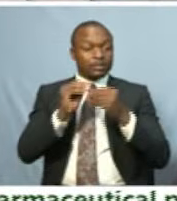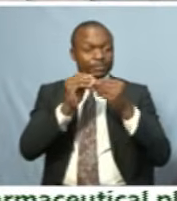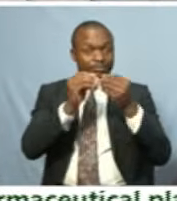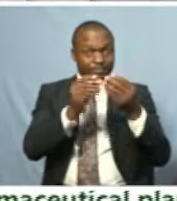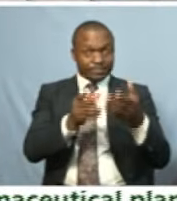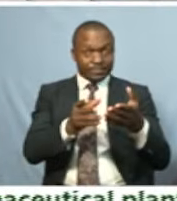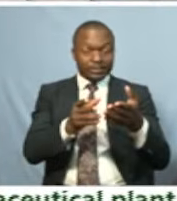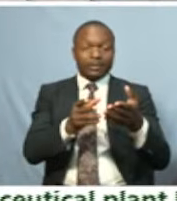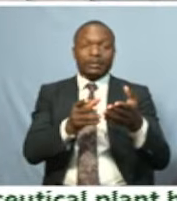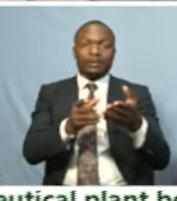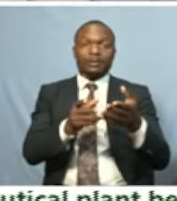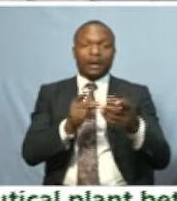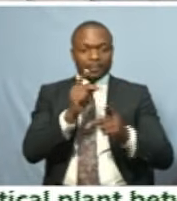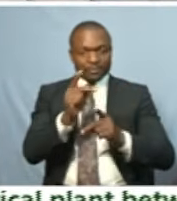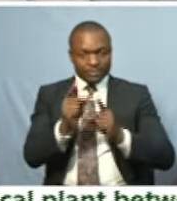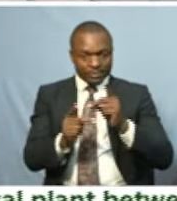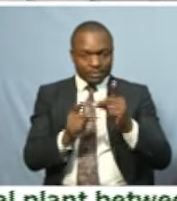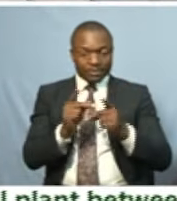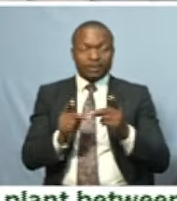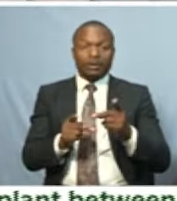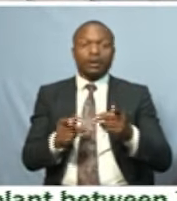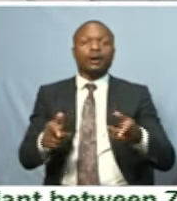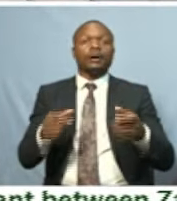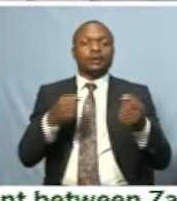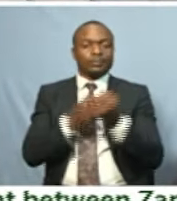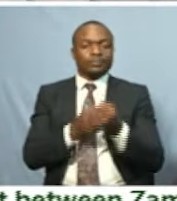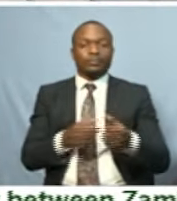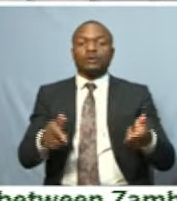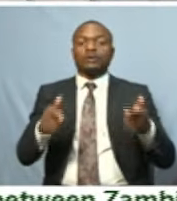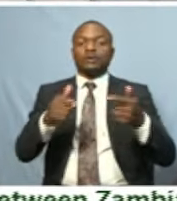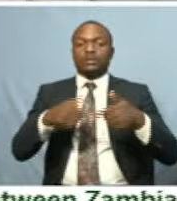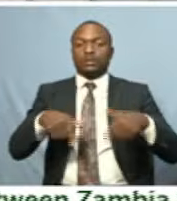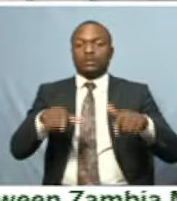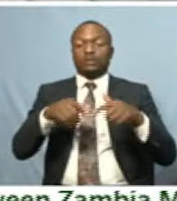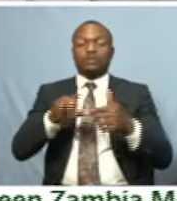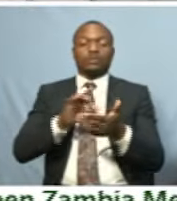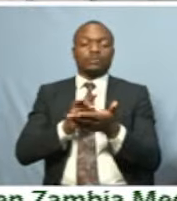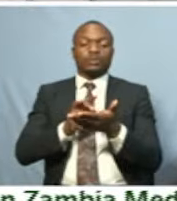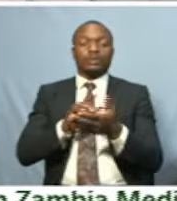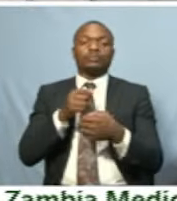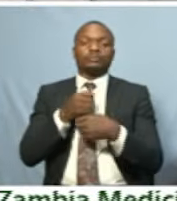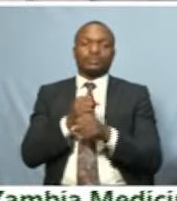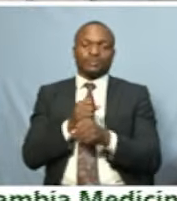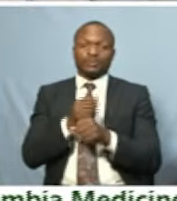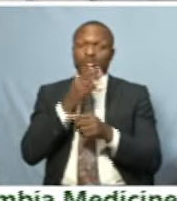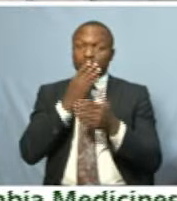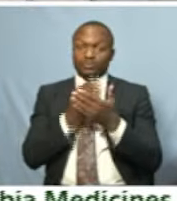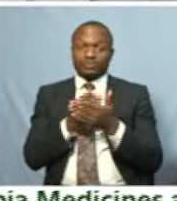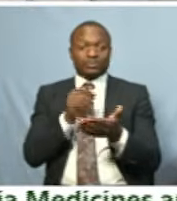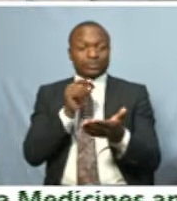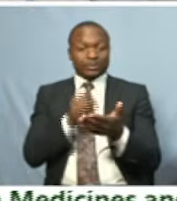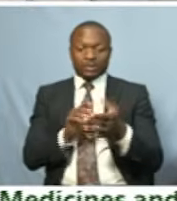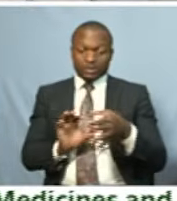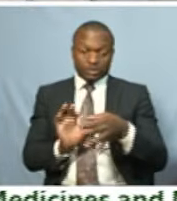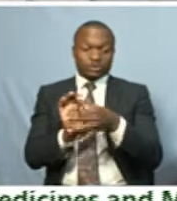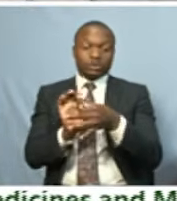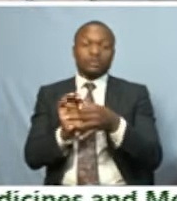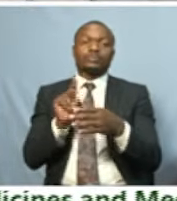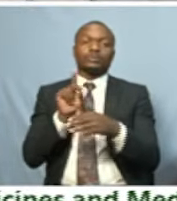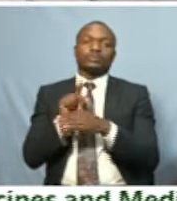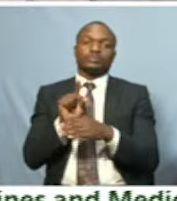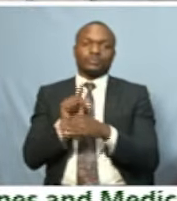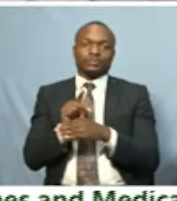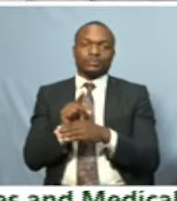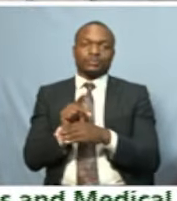resilience by supporting local drug manufacturing is very commendable. This particular joint venture,